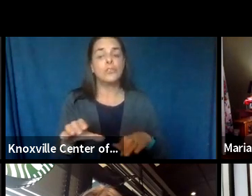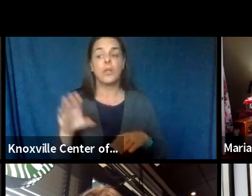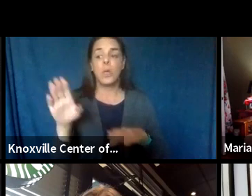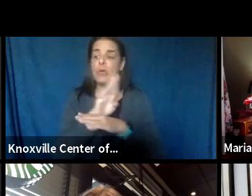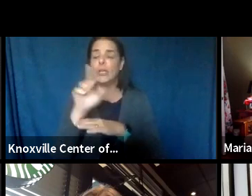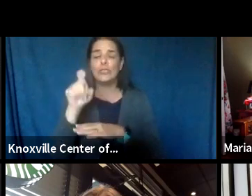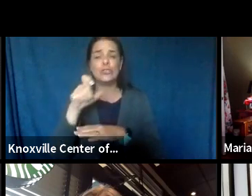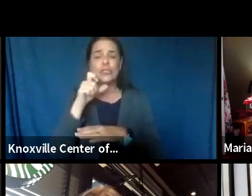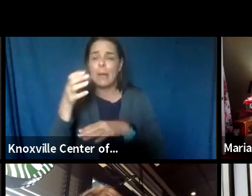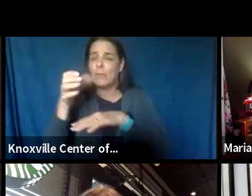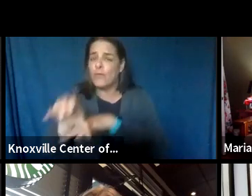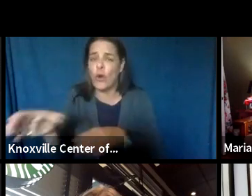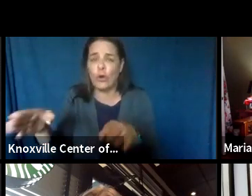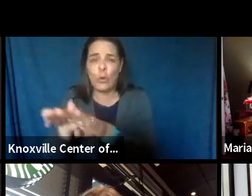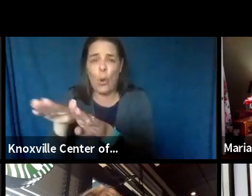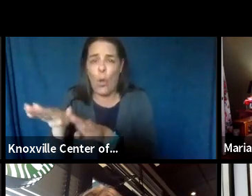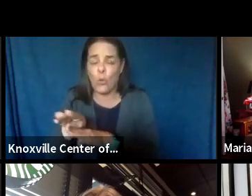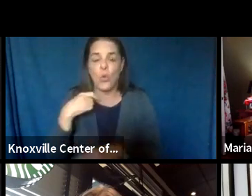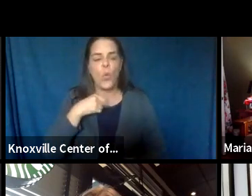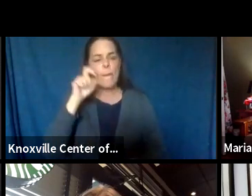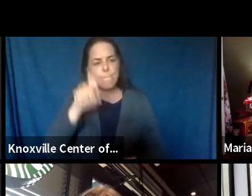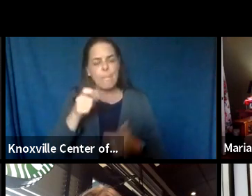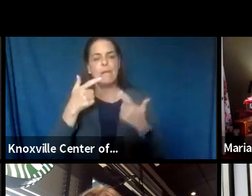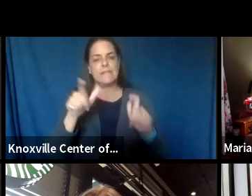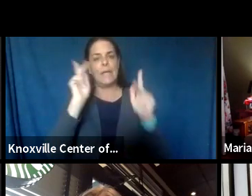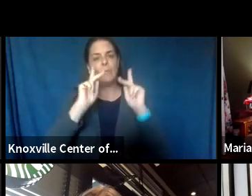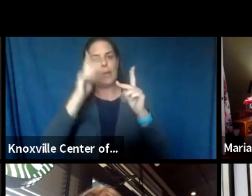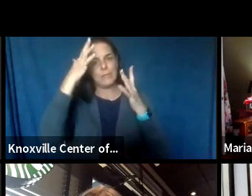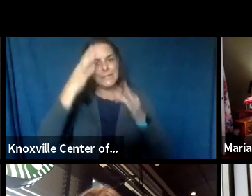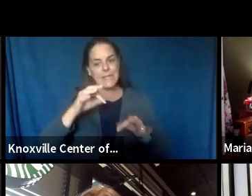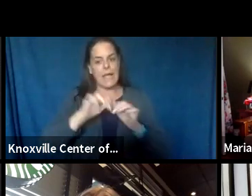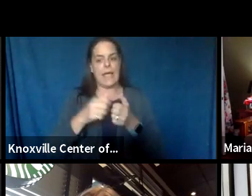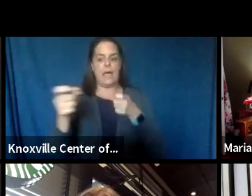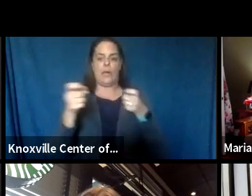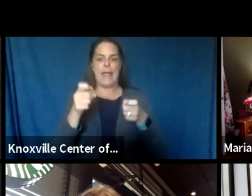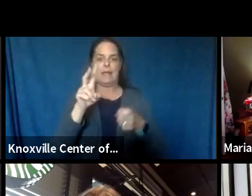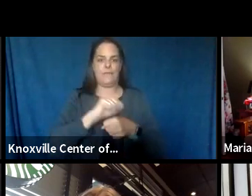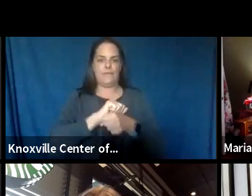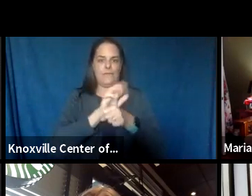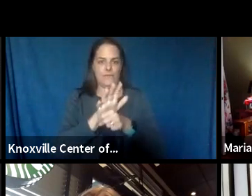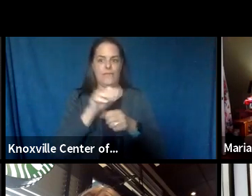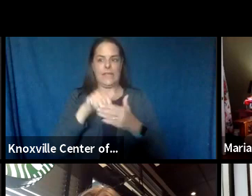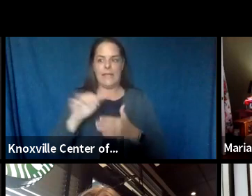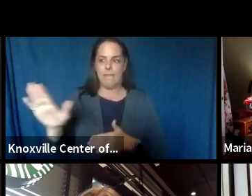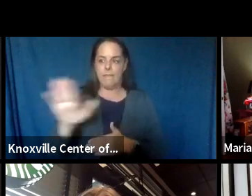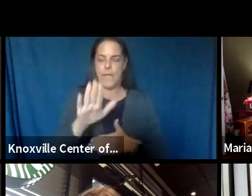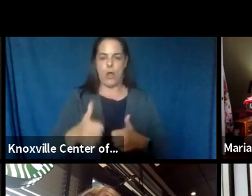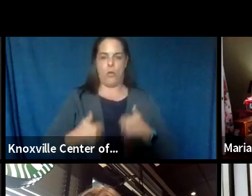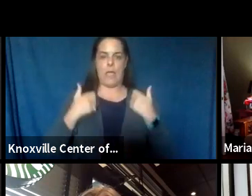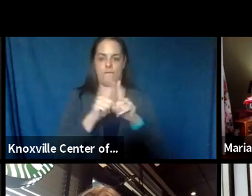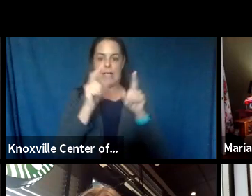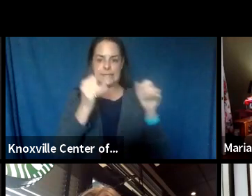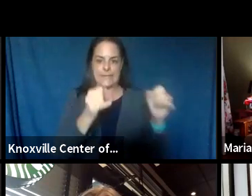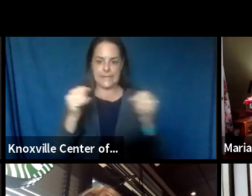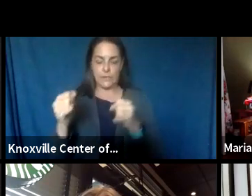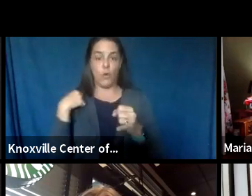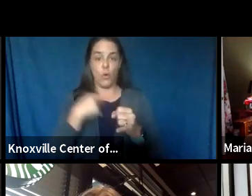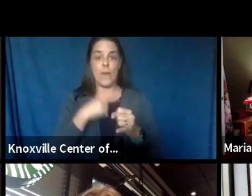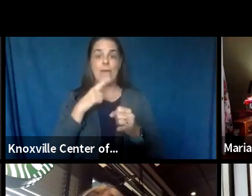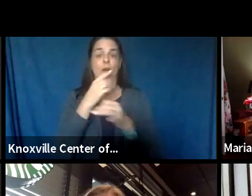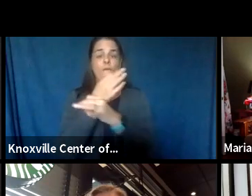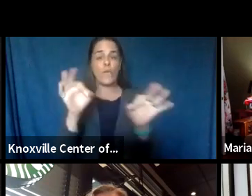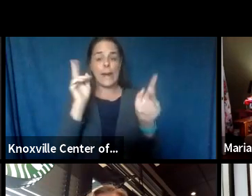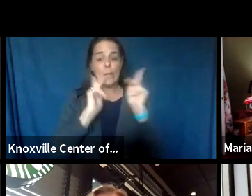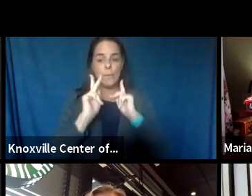to close. We must let the people decide how to handle the virus in each of their own lives as individuals. We are a free people and we must continue to